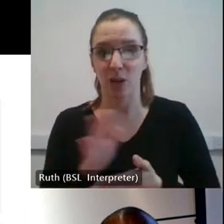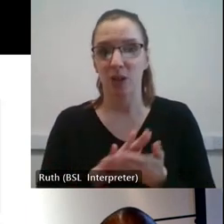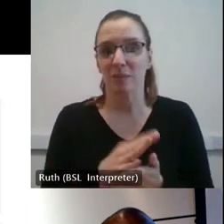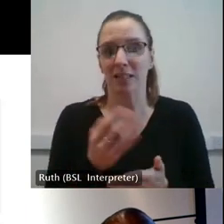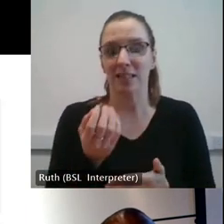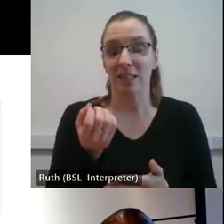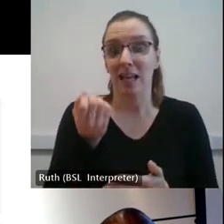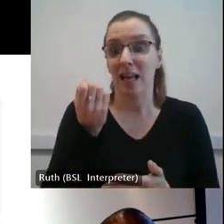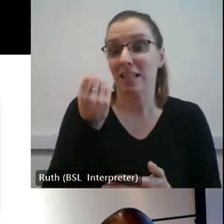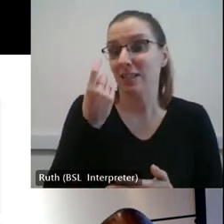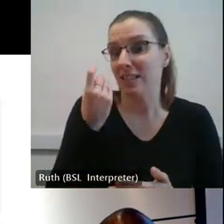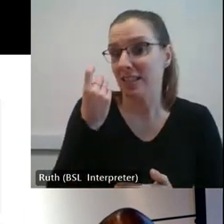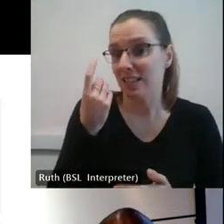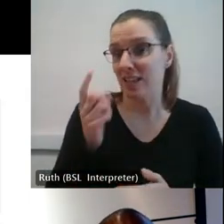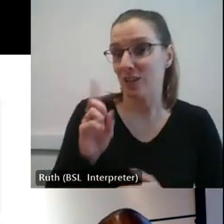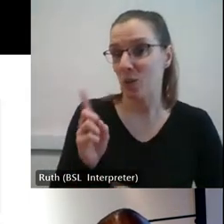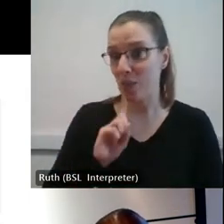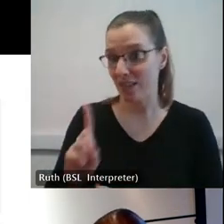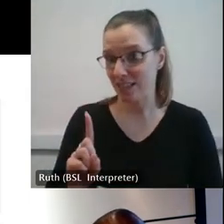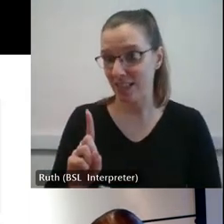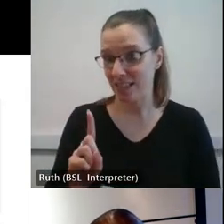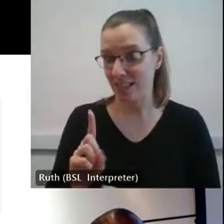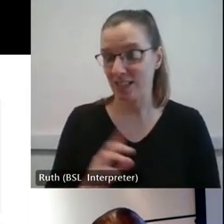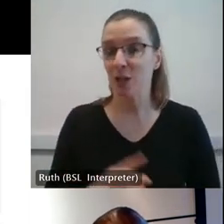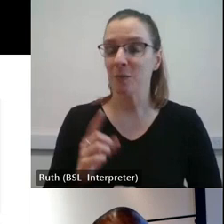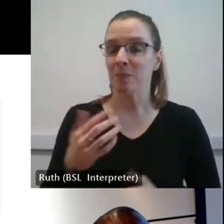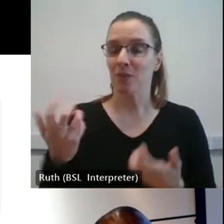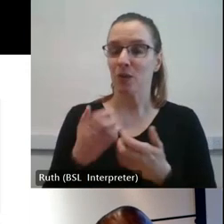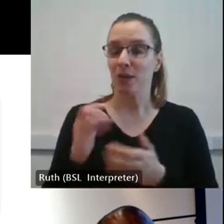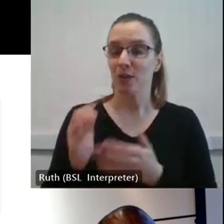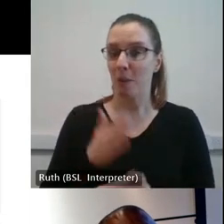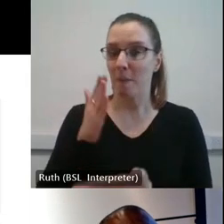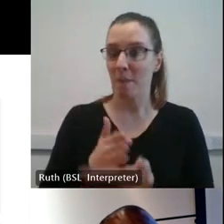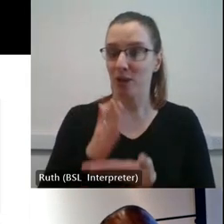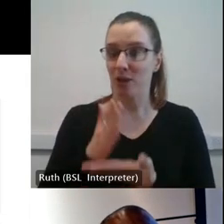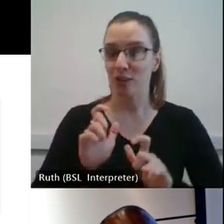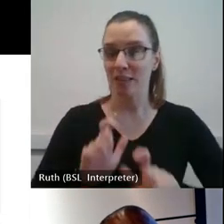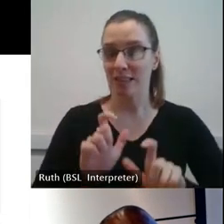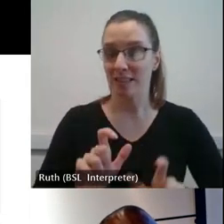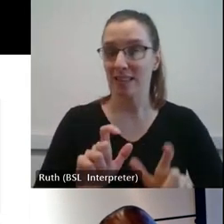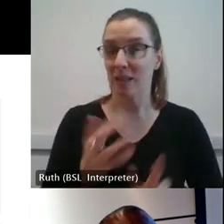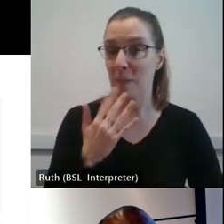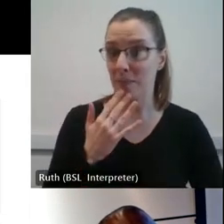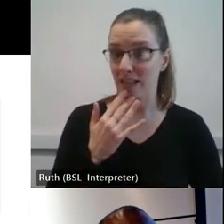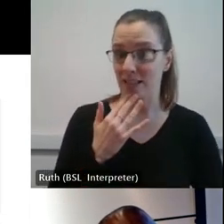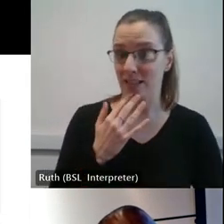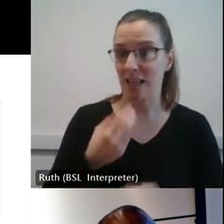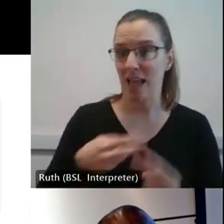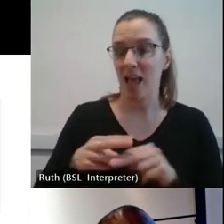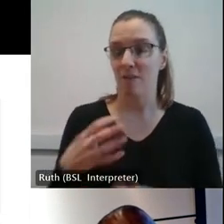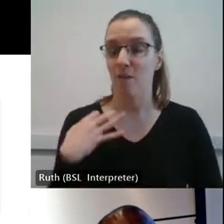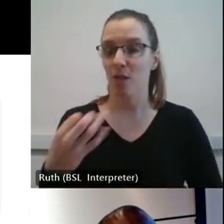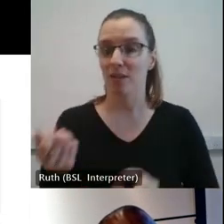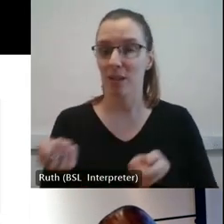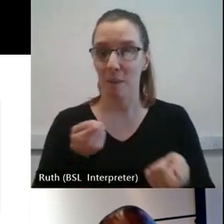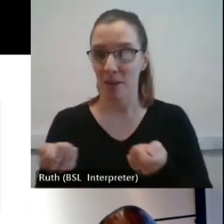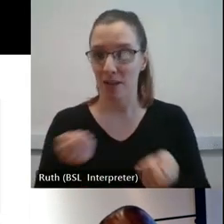the translated material said. So how do you ensure there's consistency and oversight, maybe where a volunteer manager doesn't